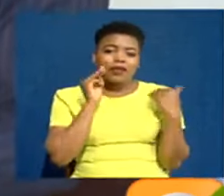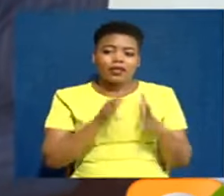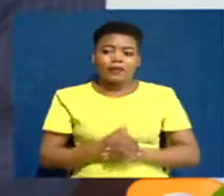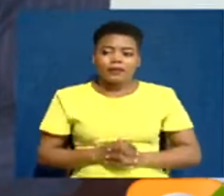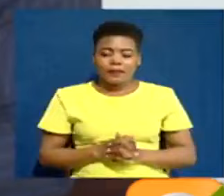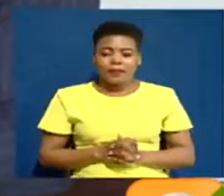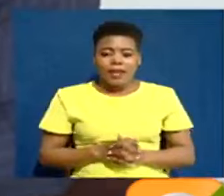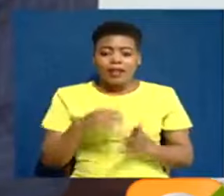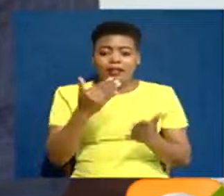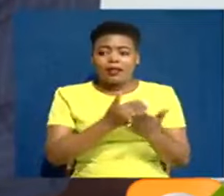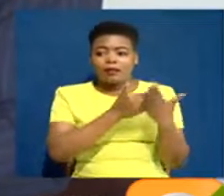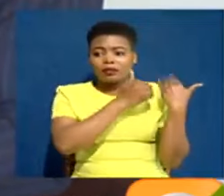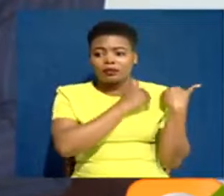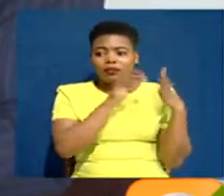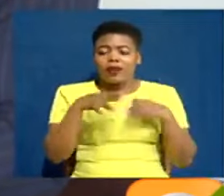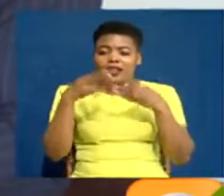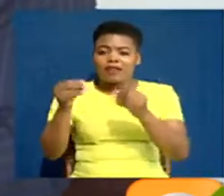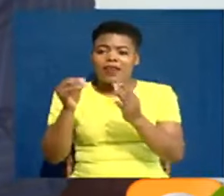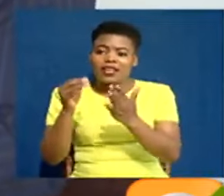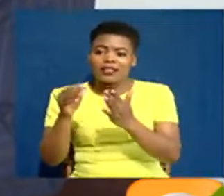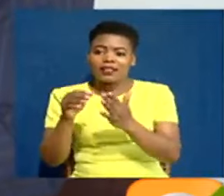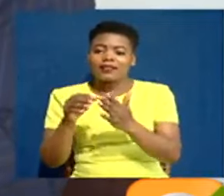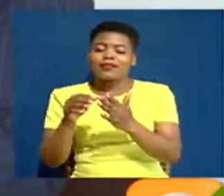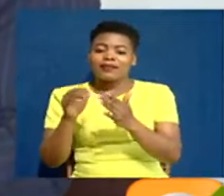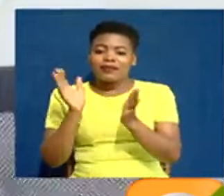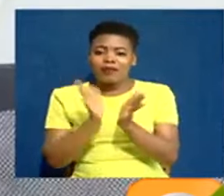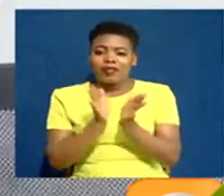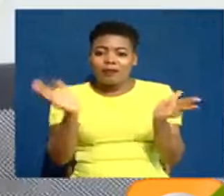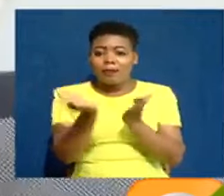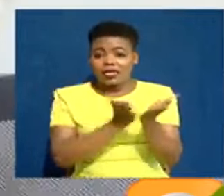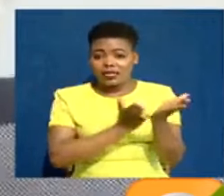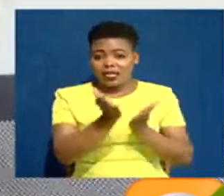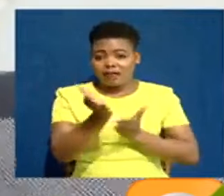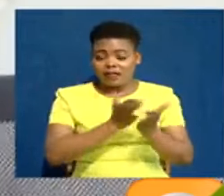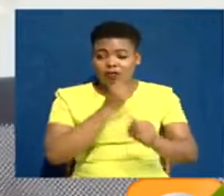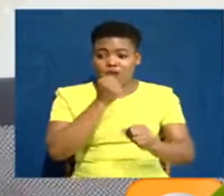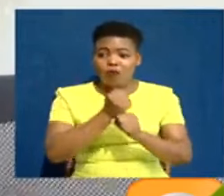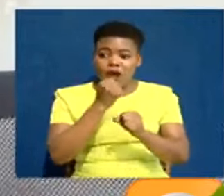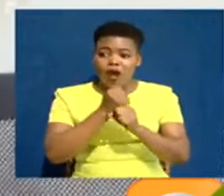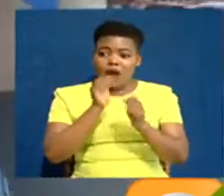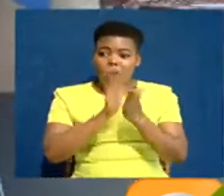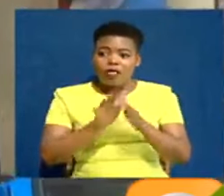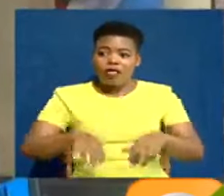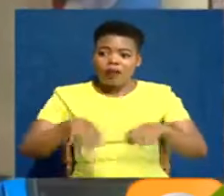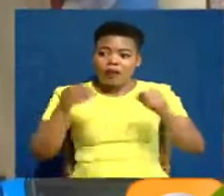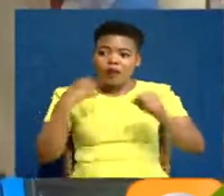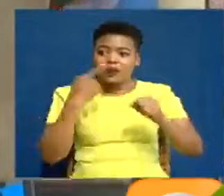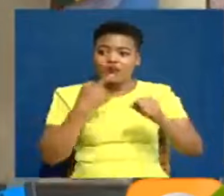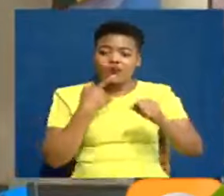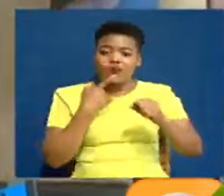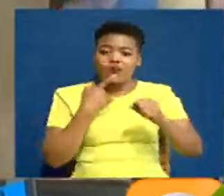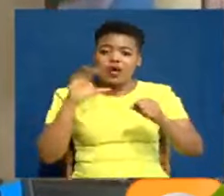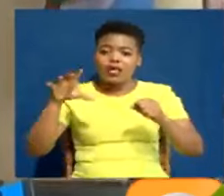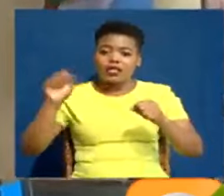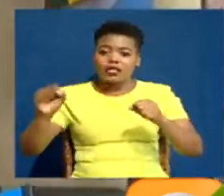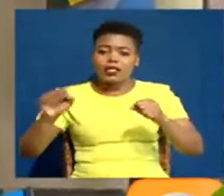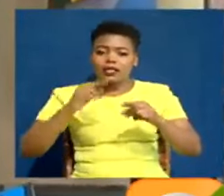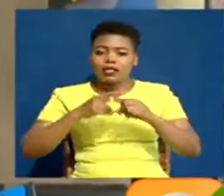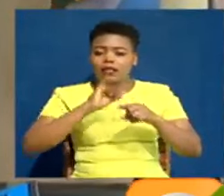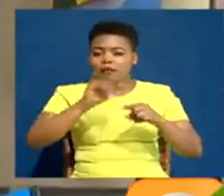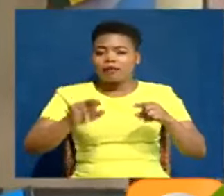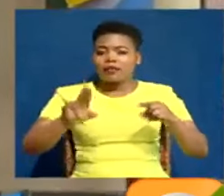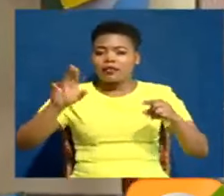Parts of those roles are also being undertaken by the Ministry of Public Service, Performance and Delivery Management, headed by the Cabinet Secretary Justin